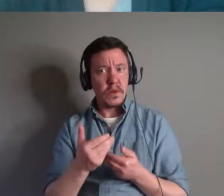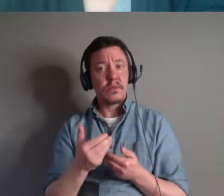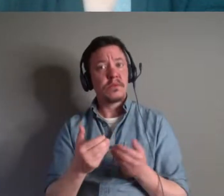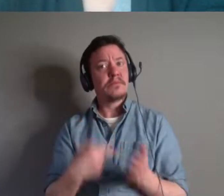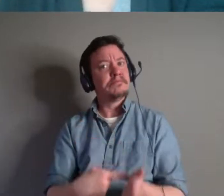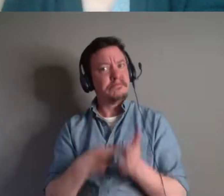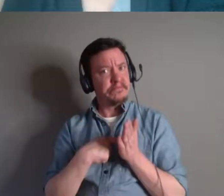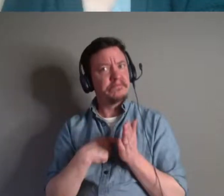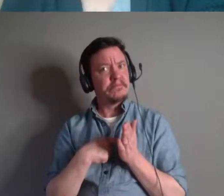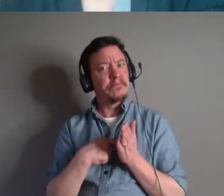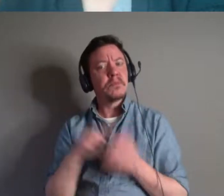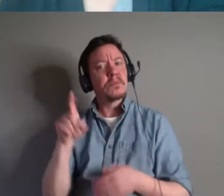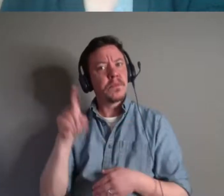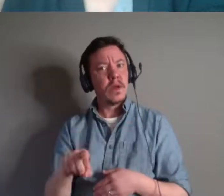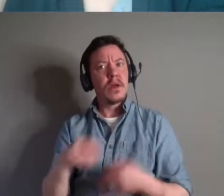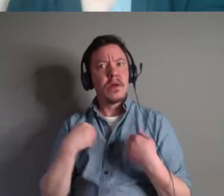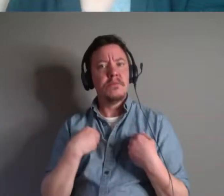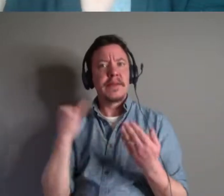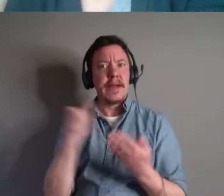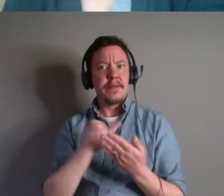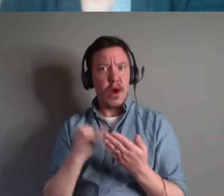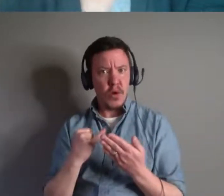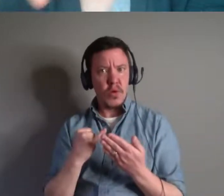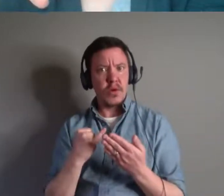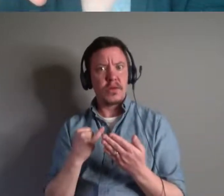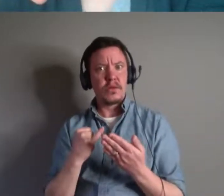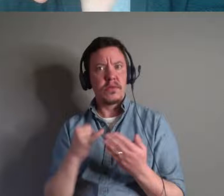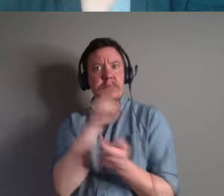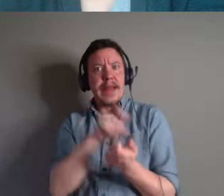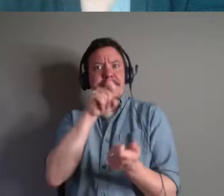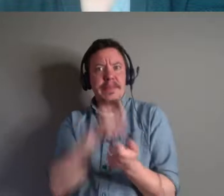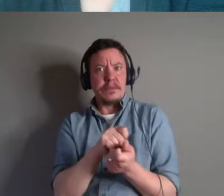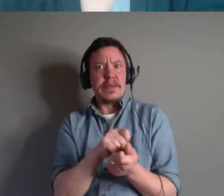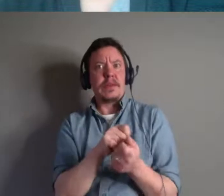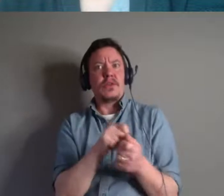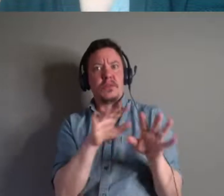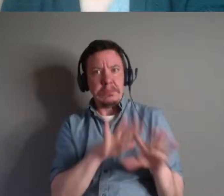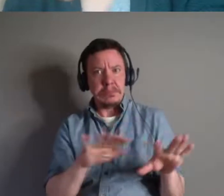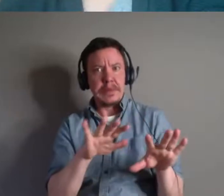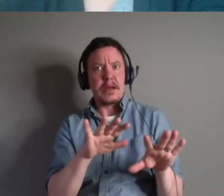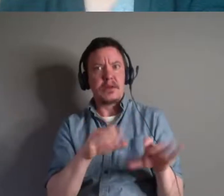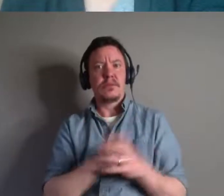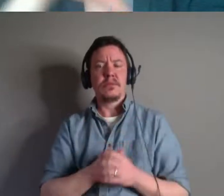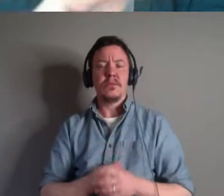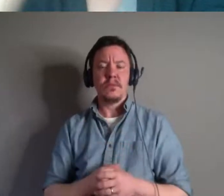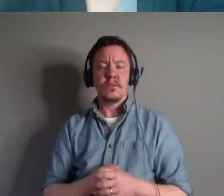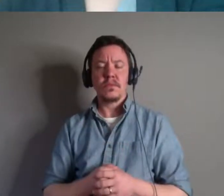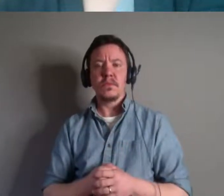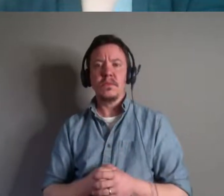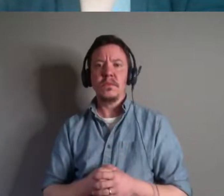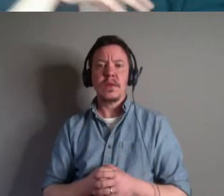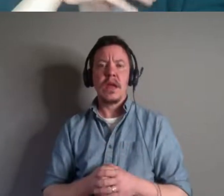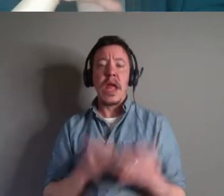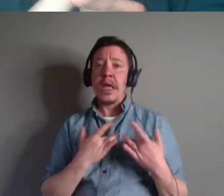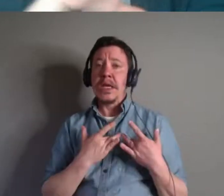stipulated that there needs to be artwork at this particular site. And that is usually whenever